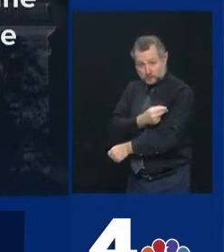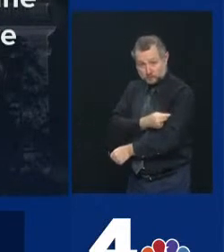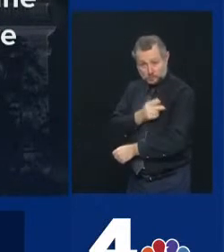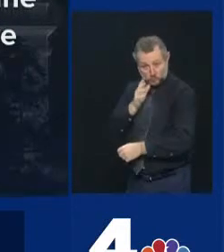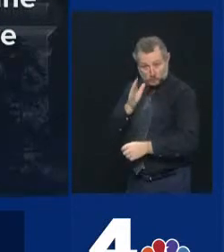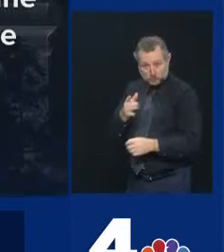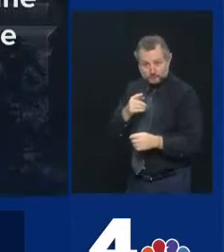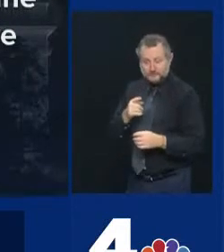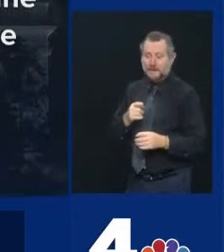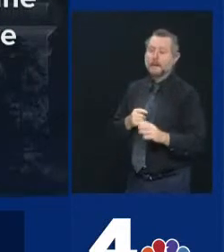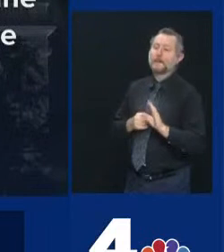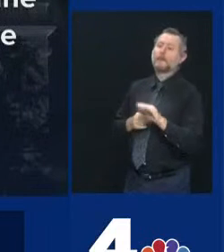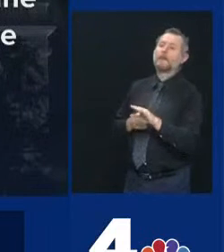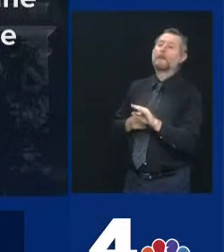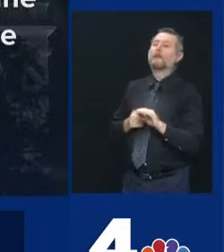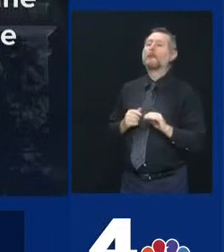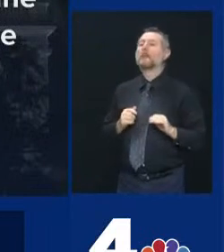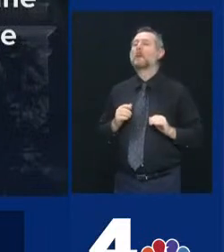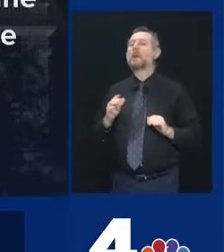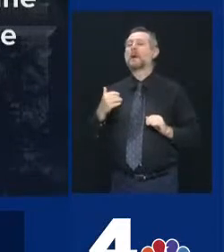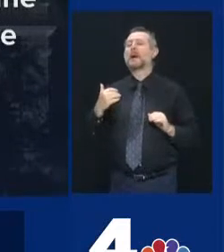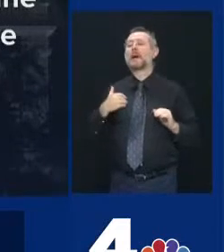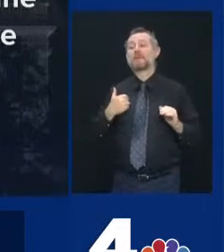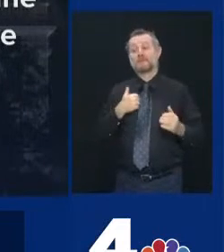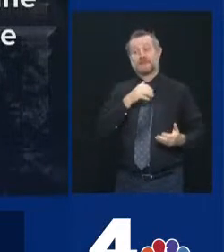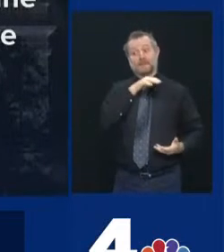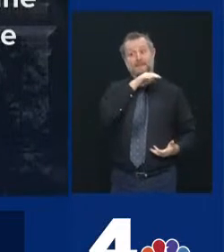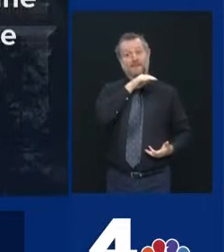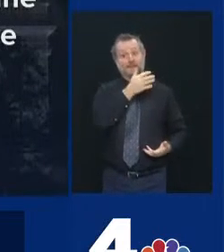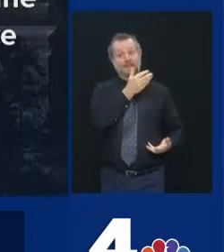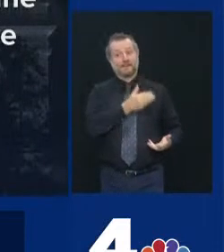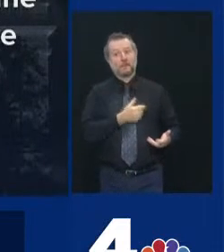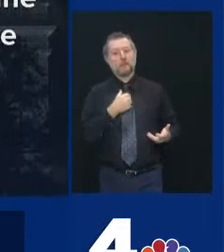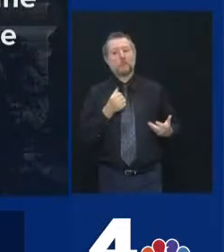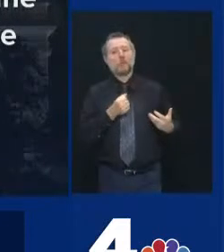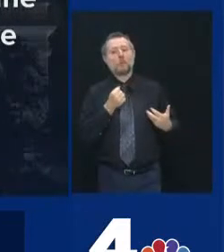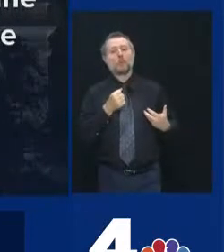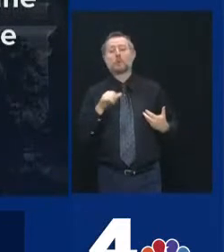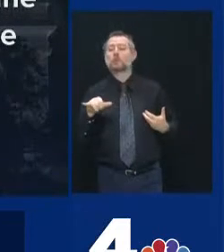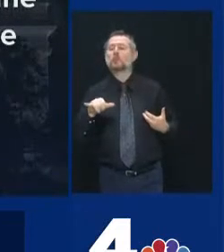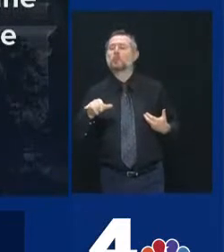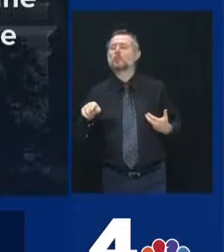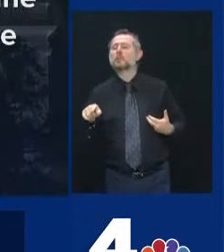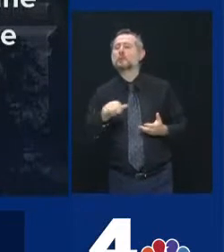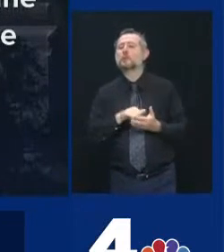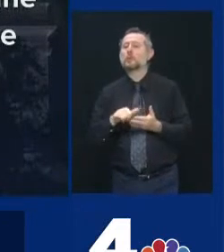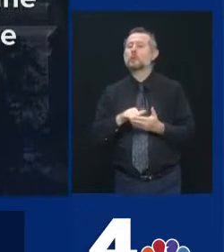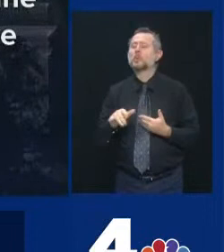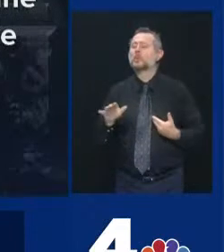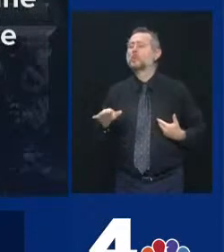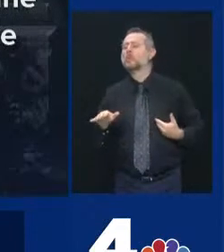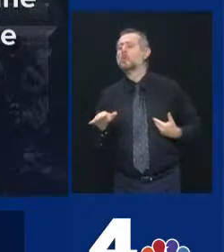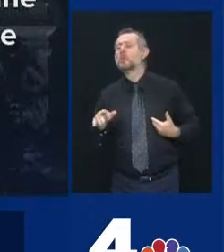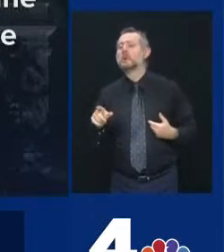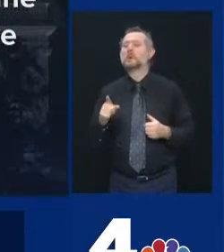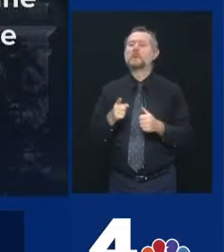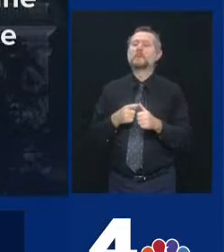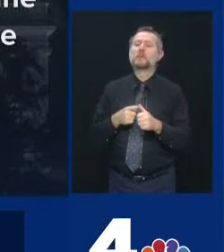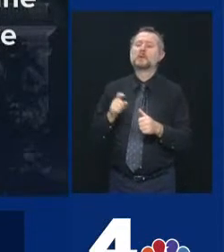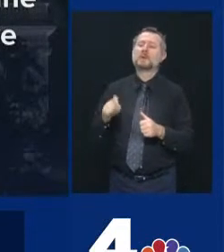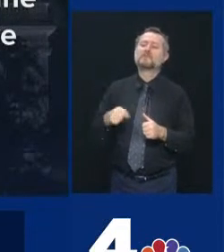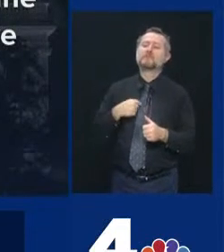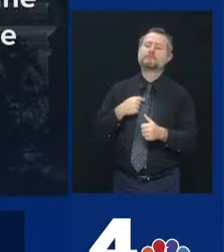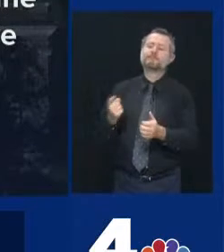and say, well, we won't give you the vaccines, New York State, California, unless you do